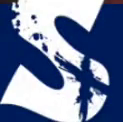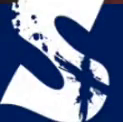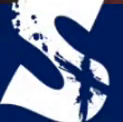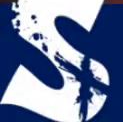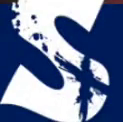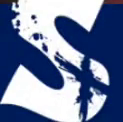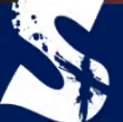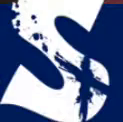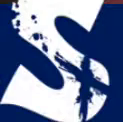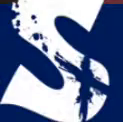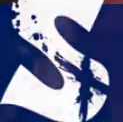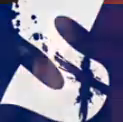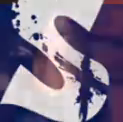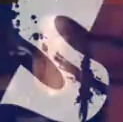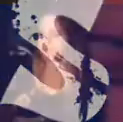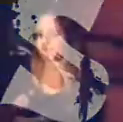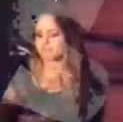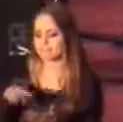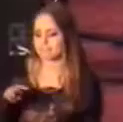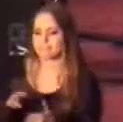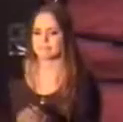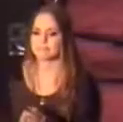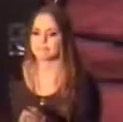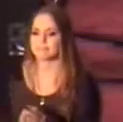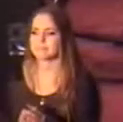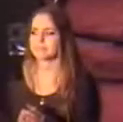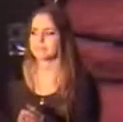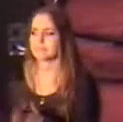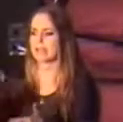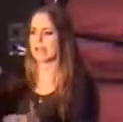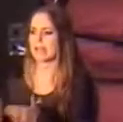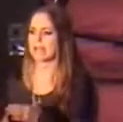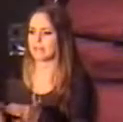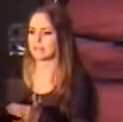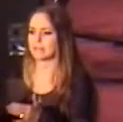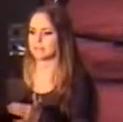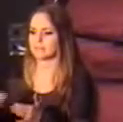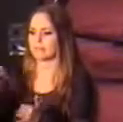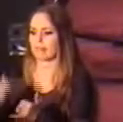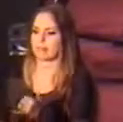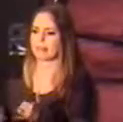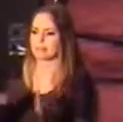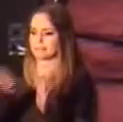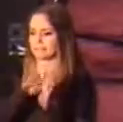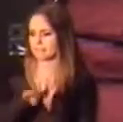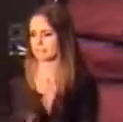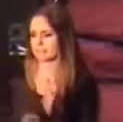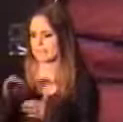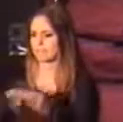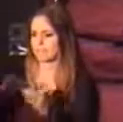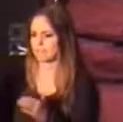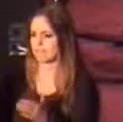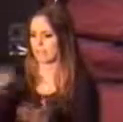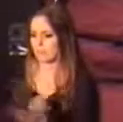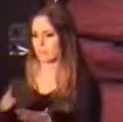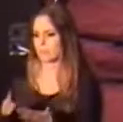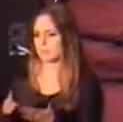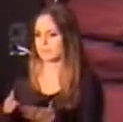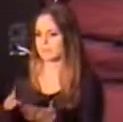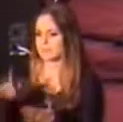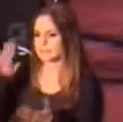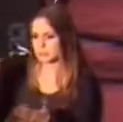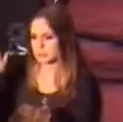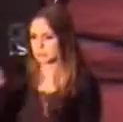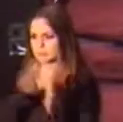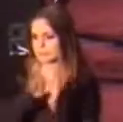that's where we're going to be. And we're going to be ending our final series in the five-week sermon series that we've been doing about finding